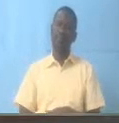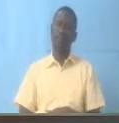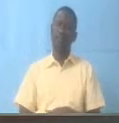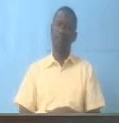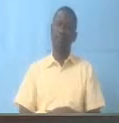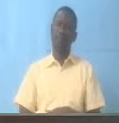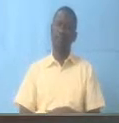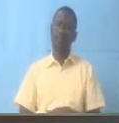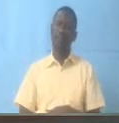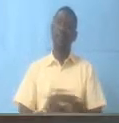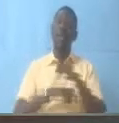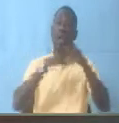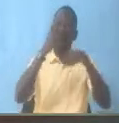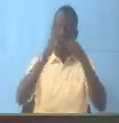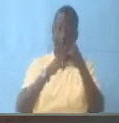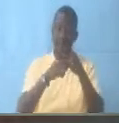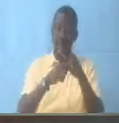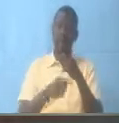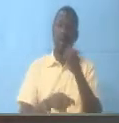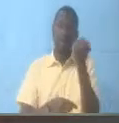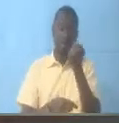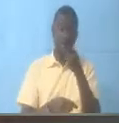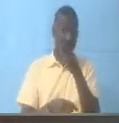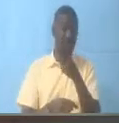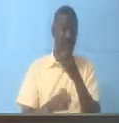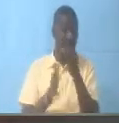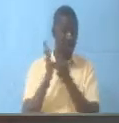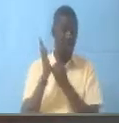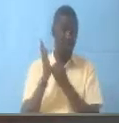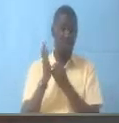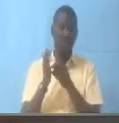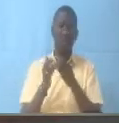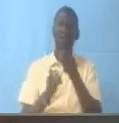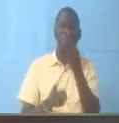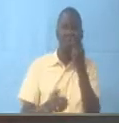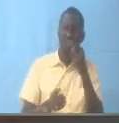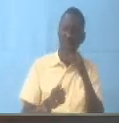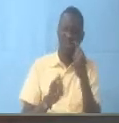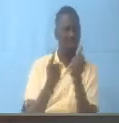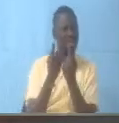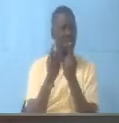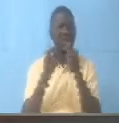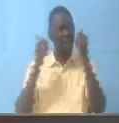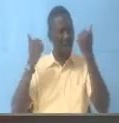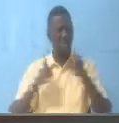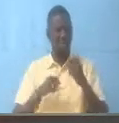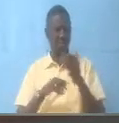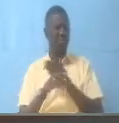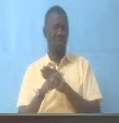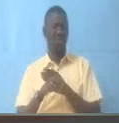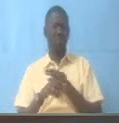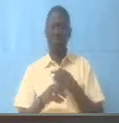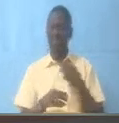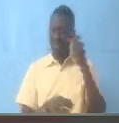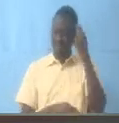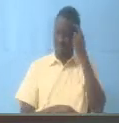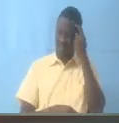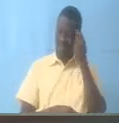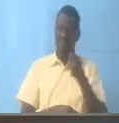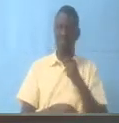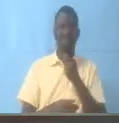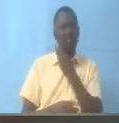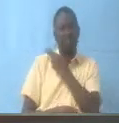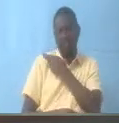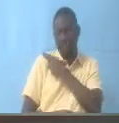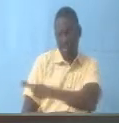Subsequently, because of that and a few other incidents, I resigned and left the cabinet. ci loolu nag boobu